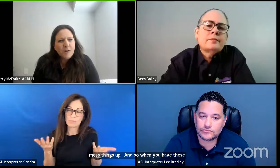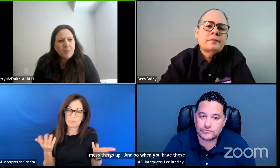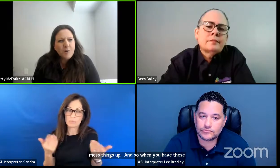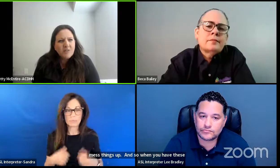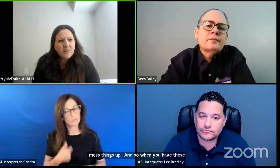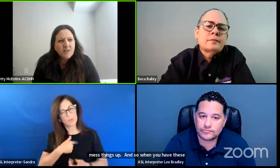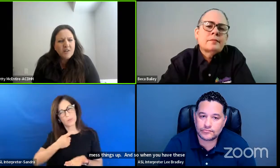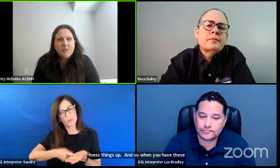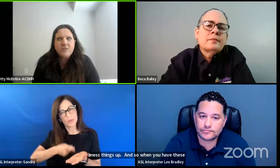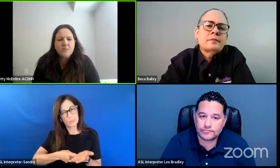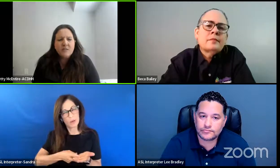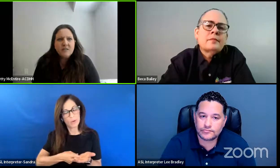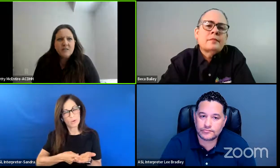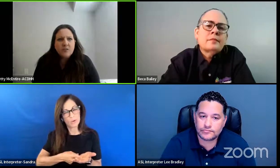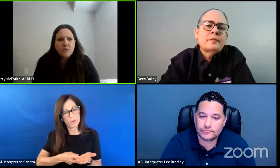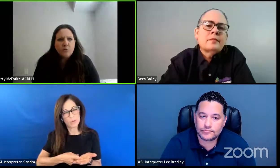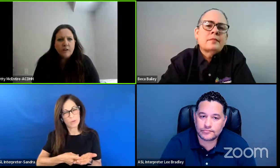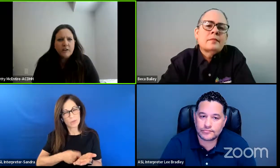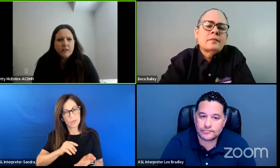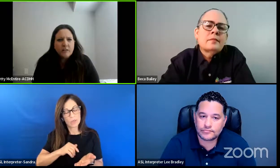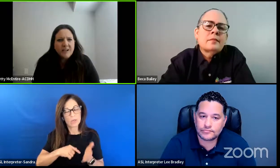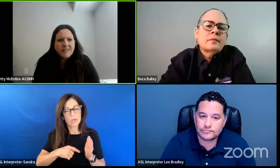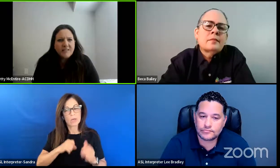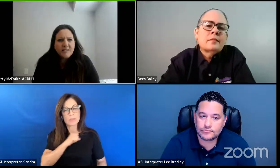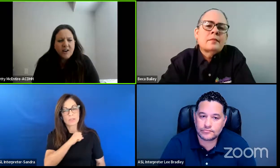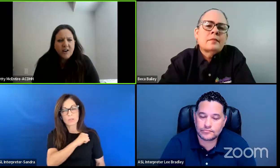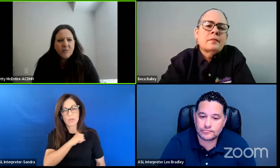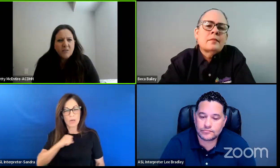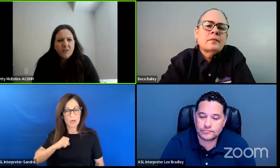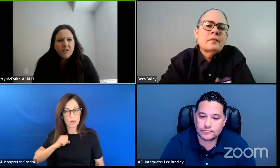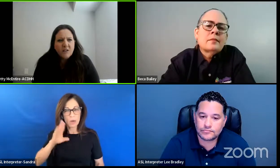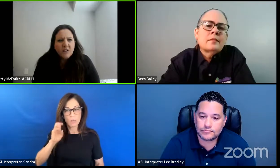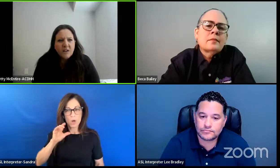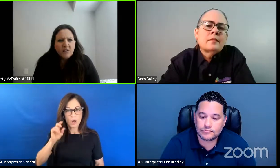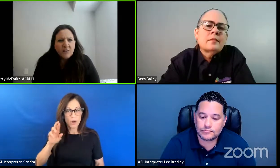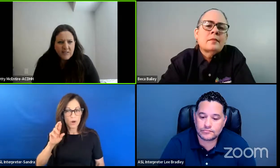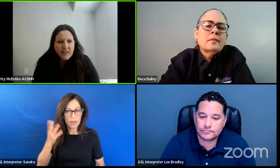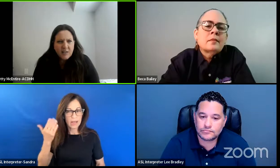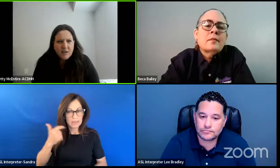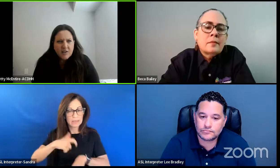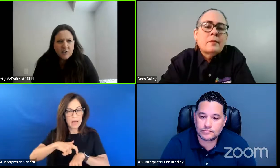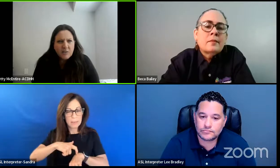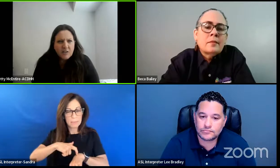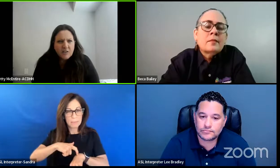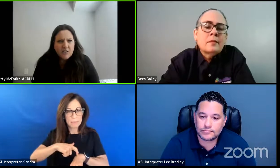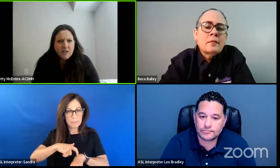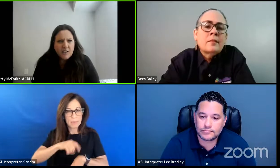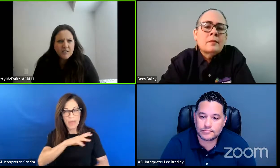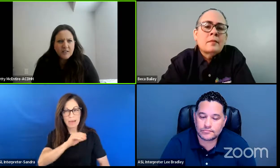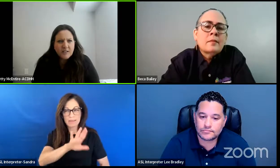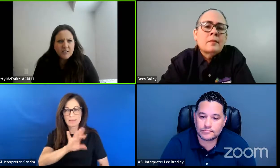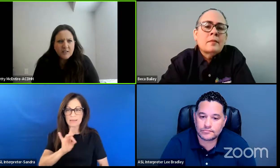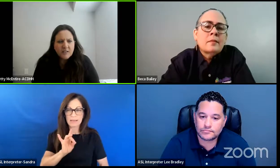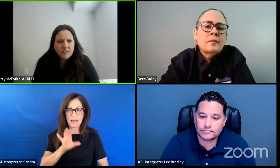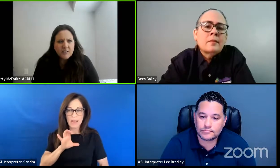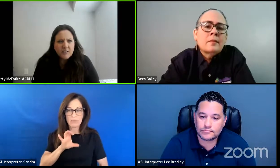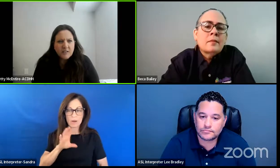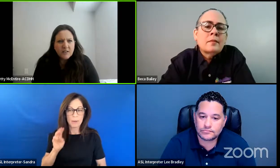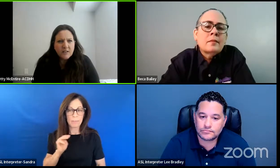talk about Senator Boyer last time around his $800 million ask?